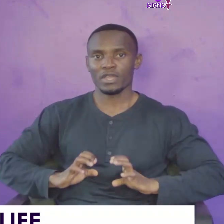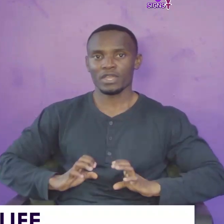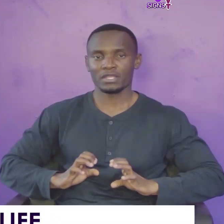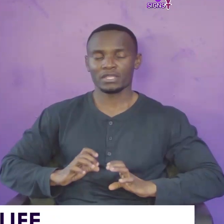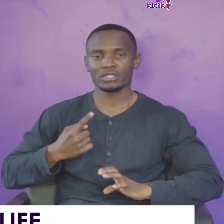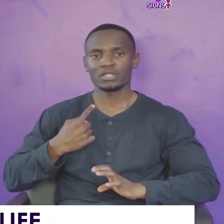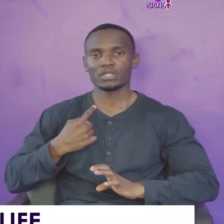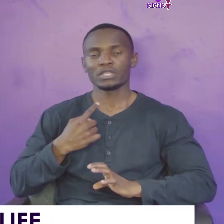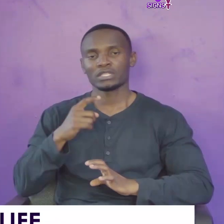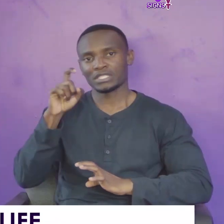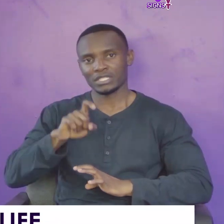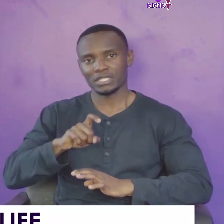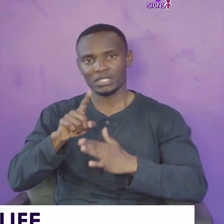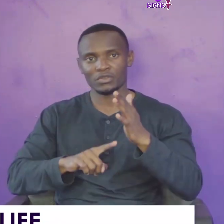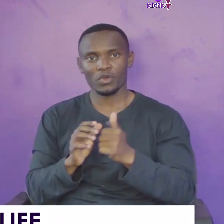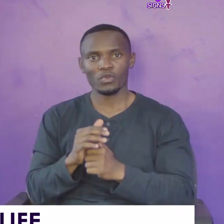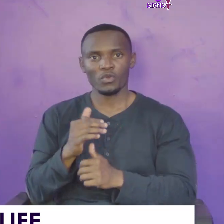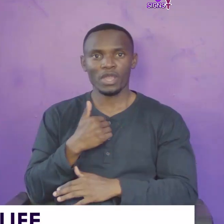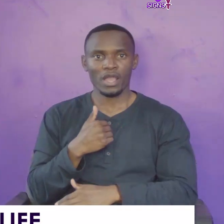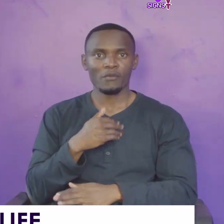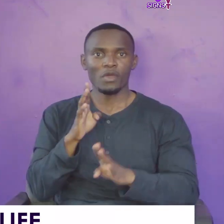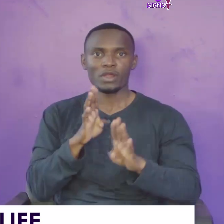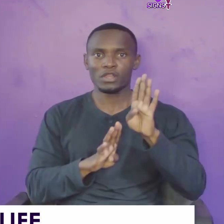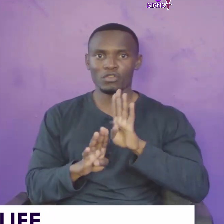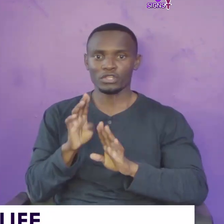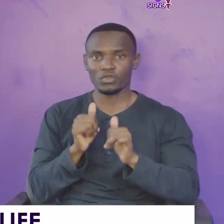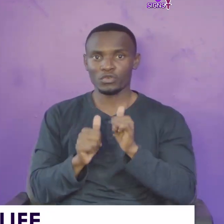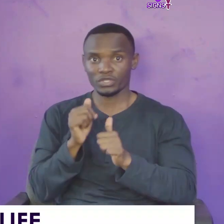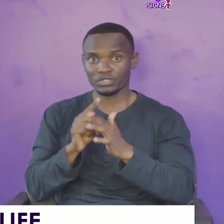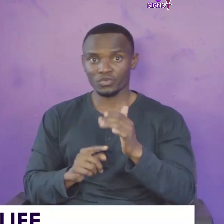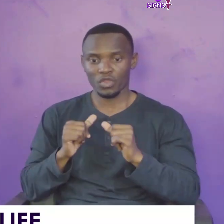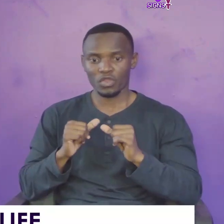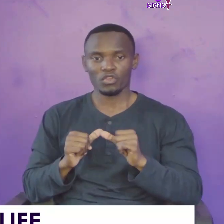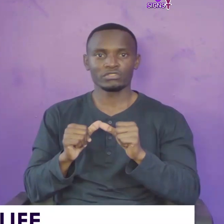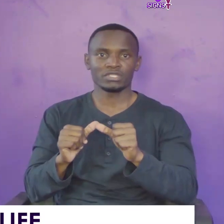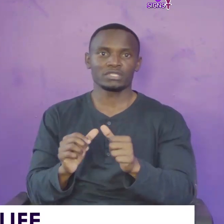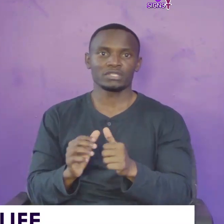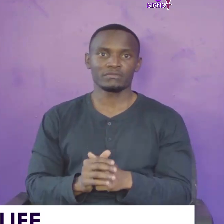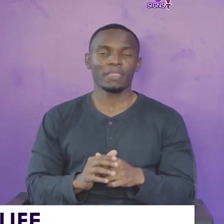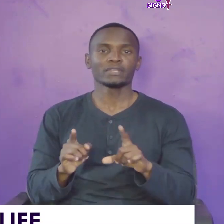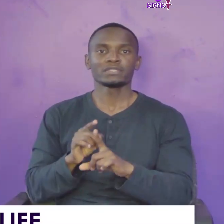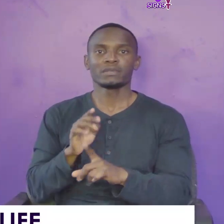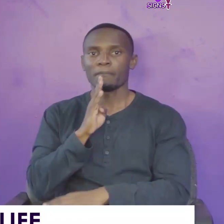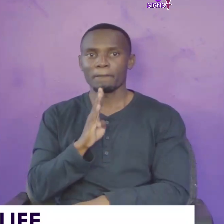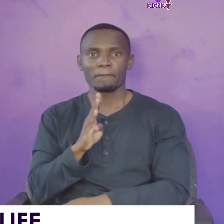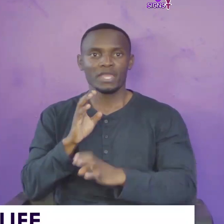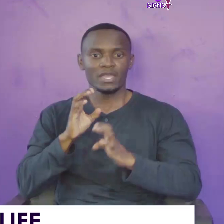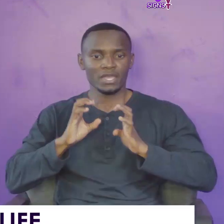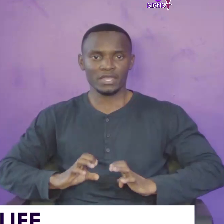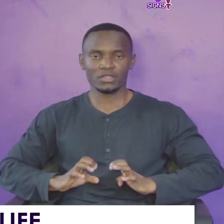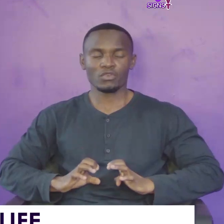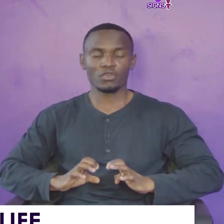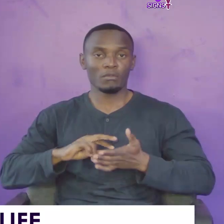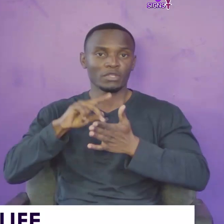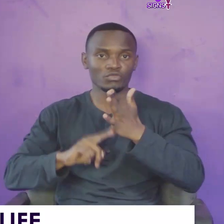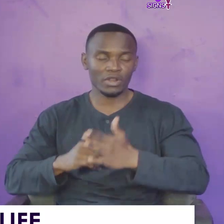conduct that is consistent. So, and like we said, Jonah, being ethical is being guided by some moral principles.